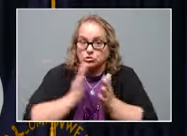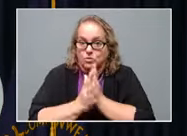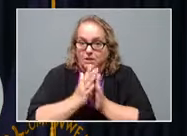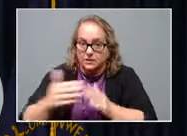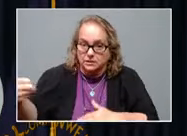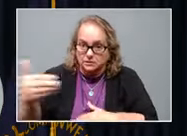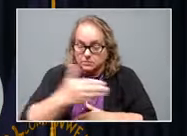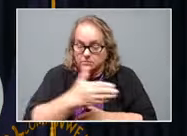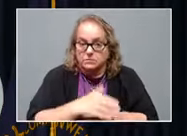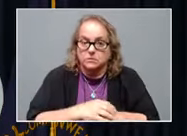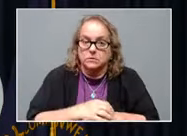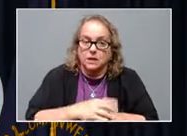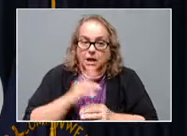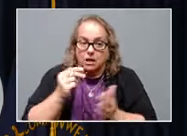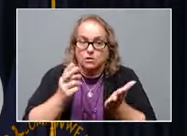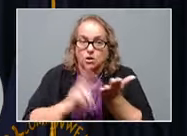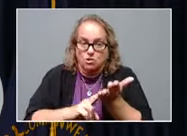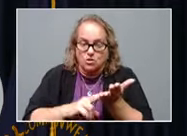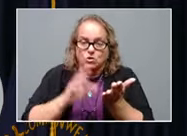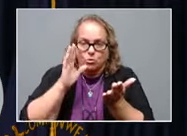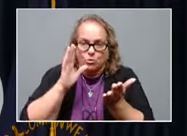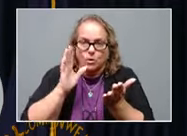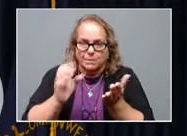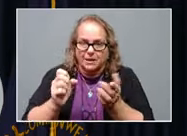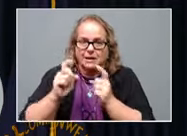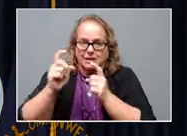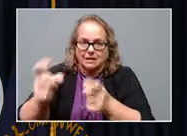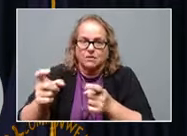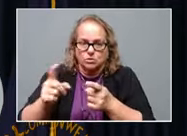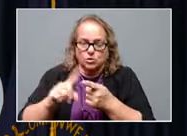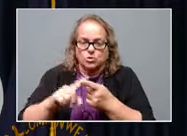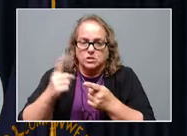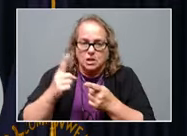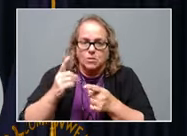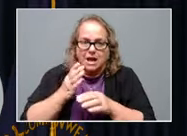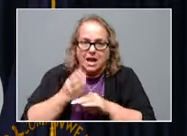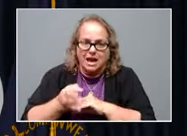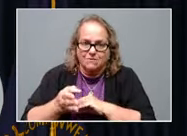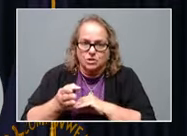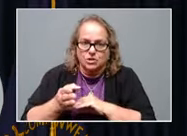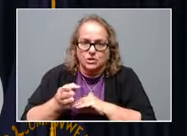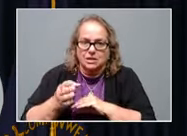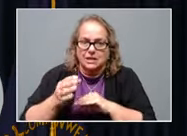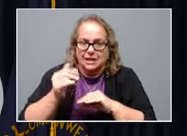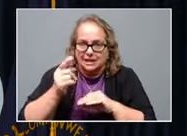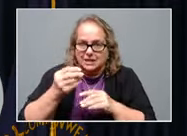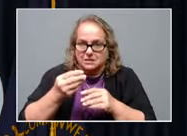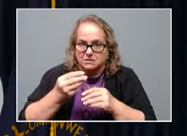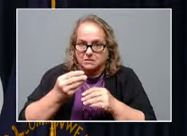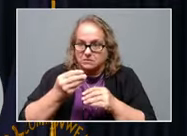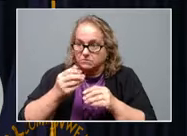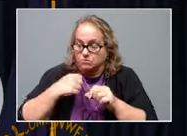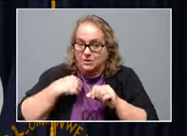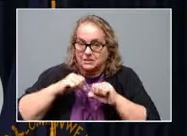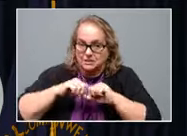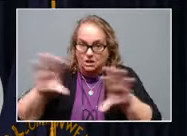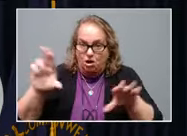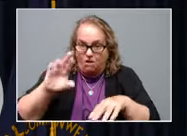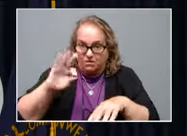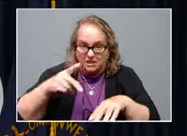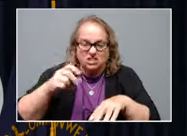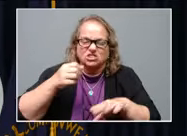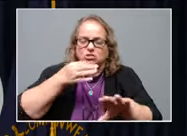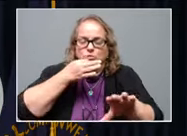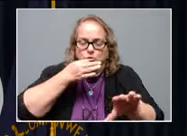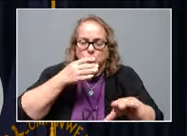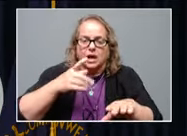be awarded. We hope after it is out in short order, and we'll all be safer for it